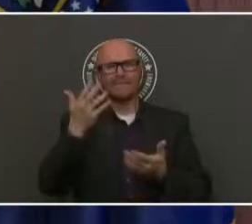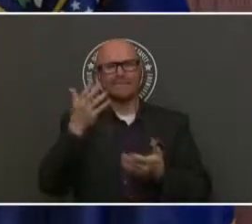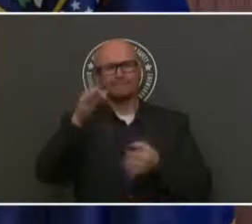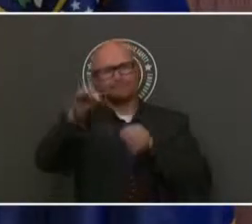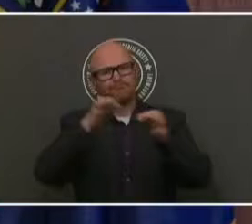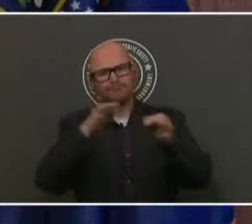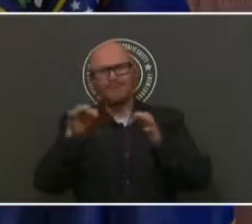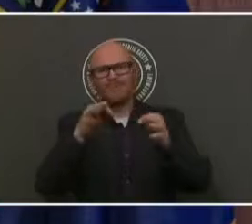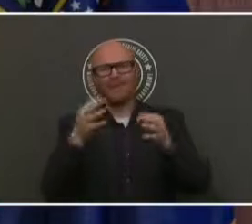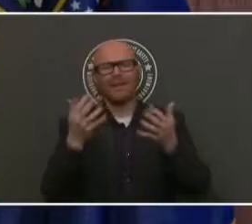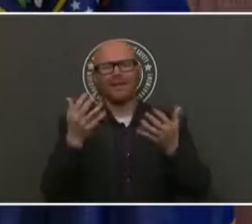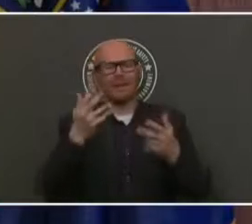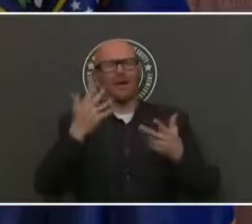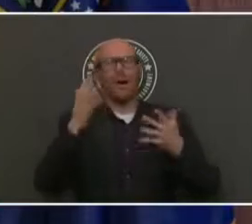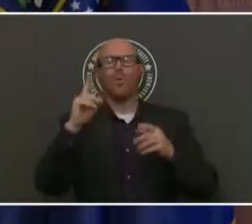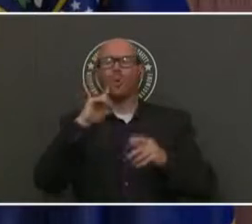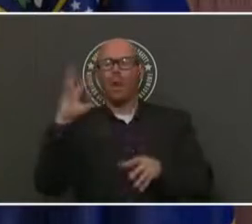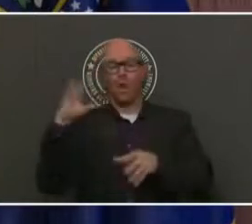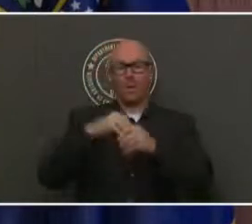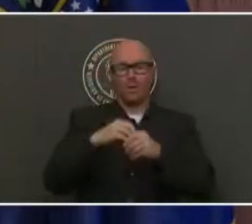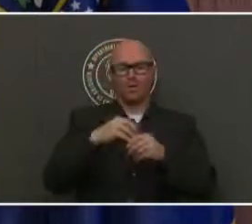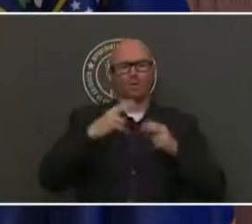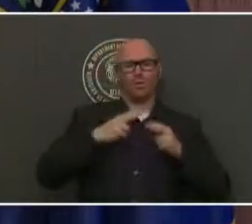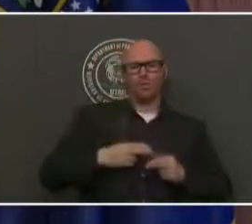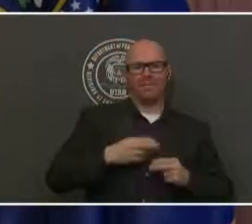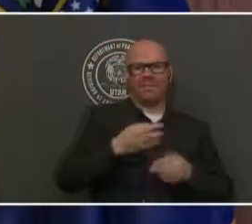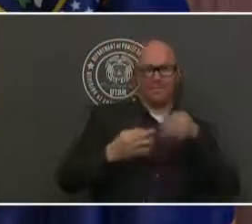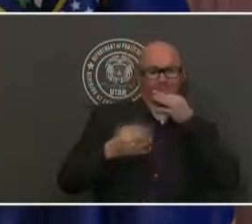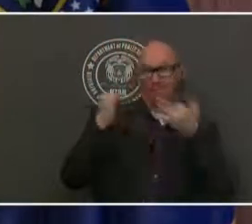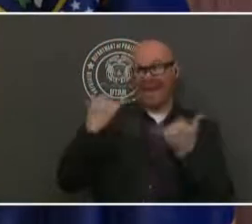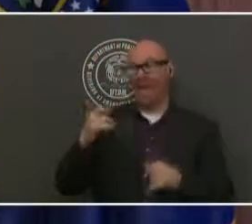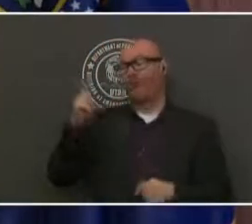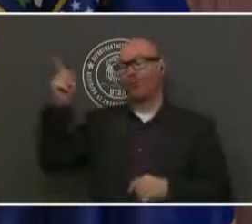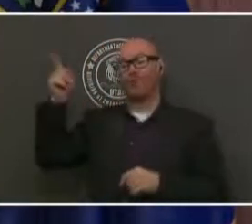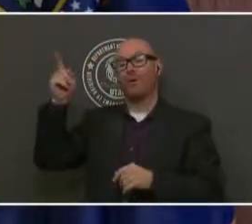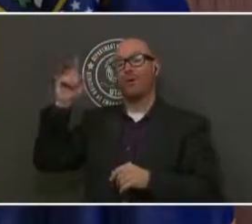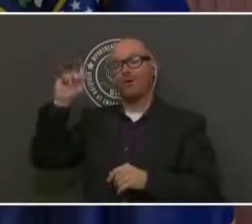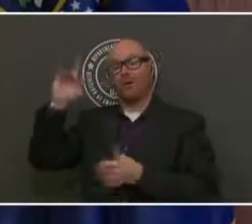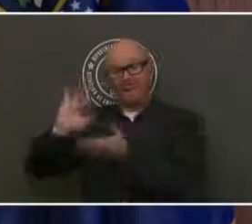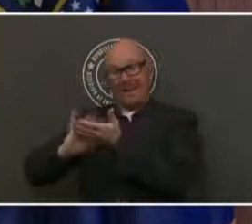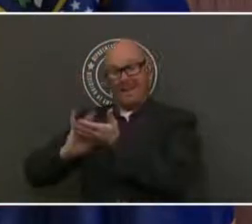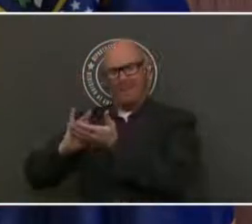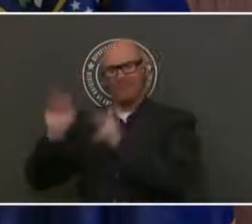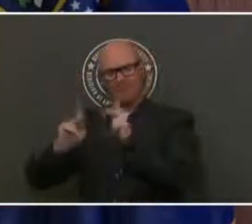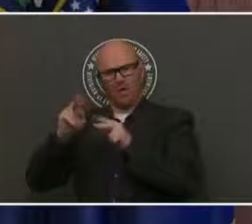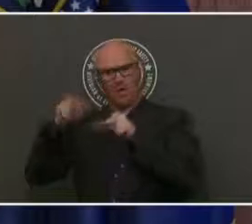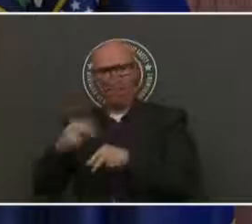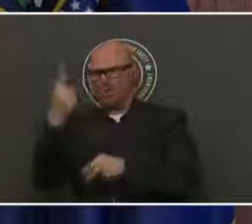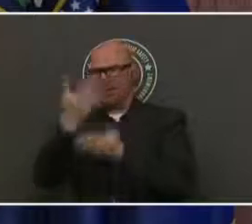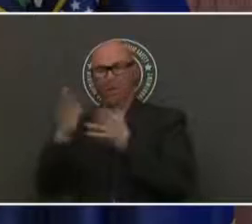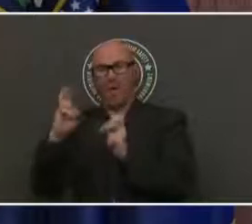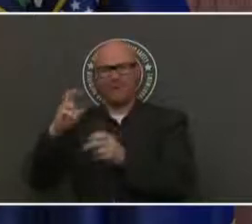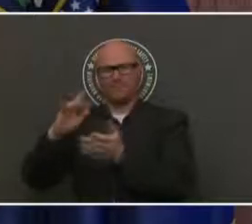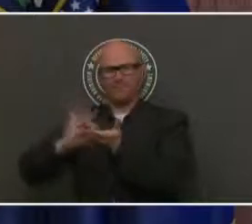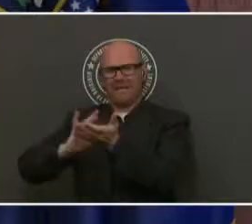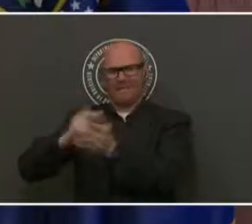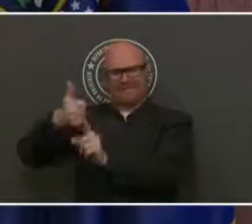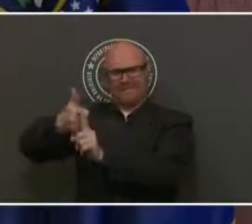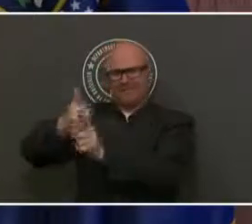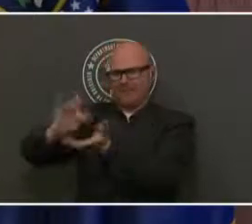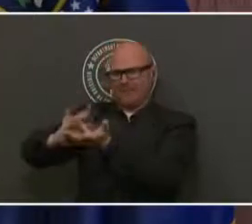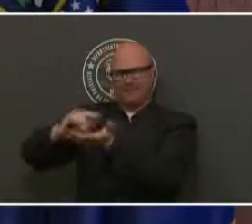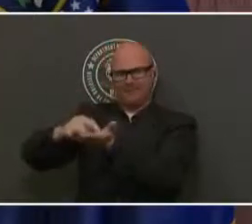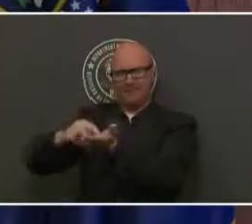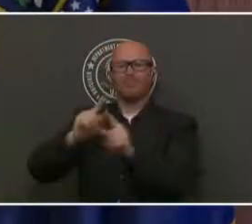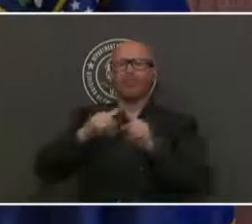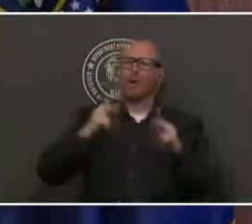human experts, people who are part of, who understand human behavior and understand these risks,